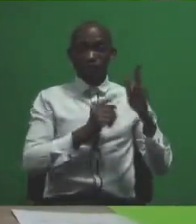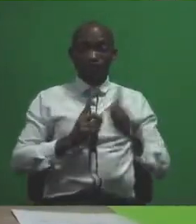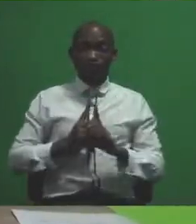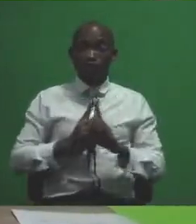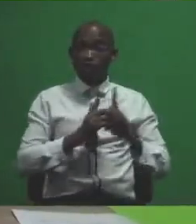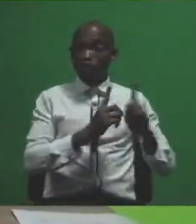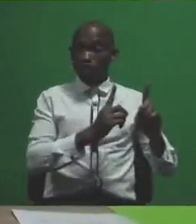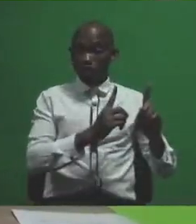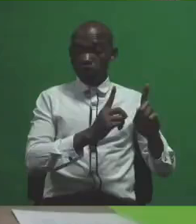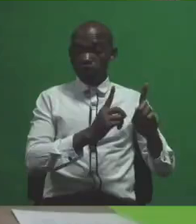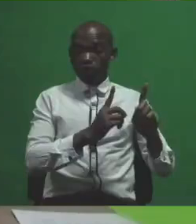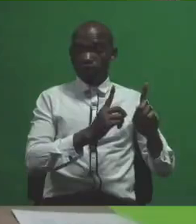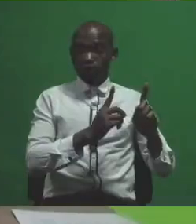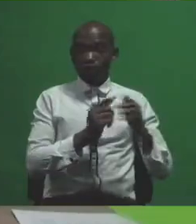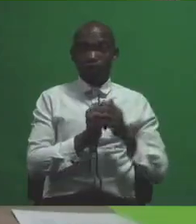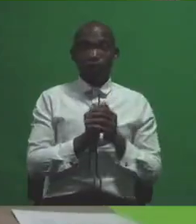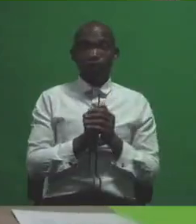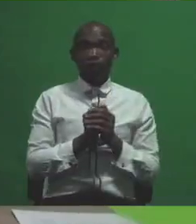followed